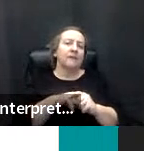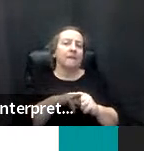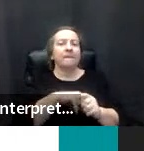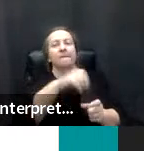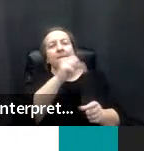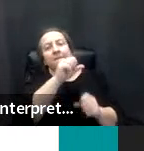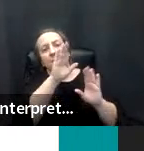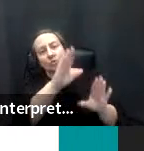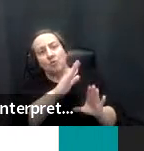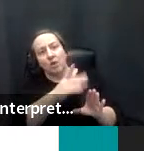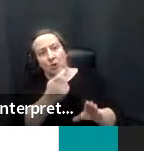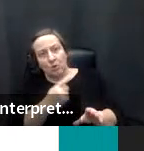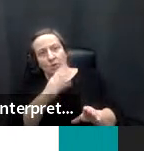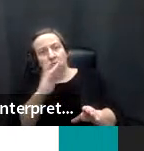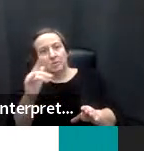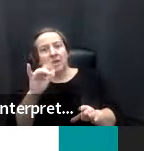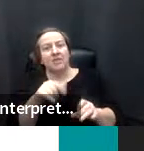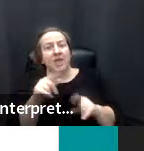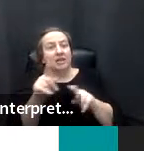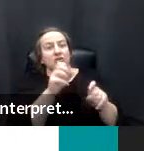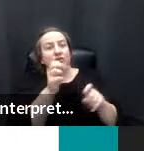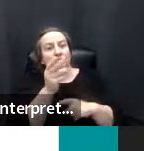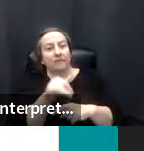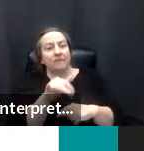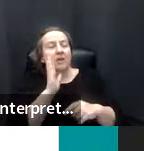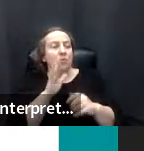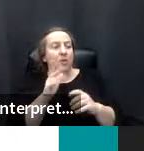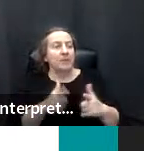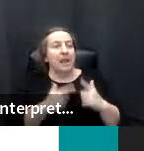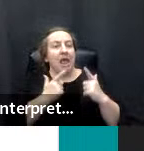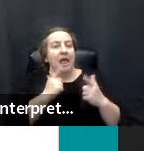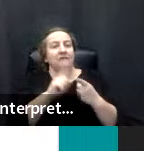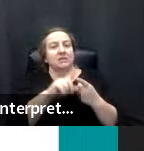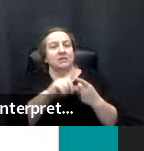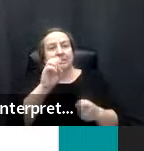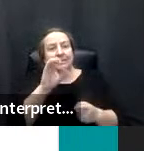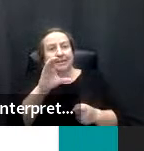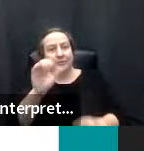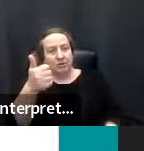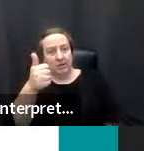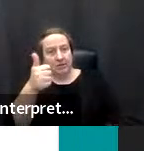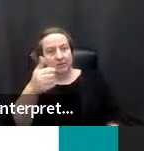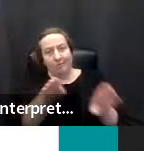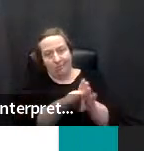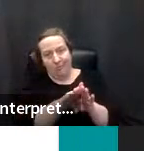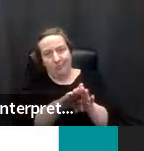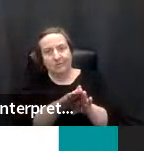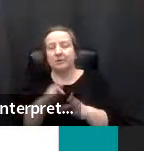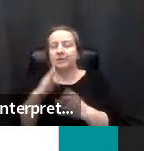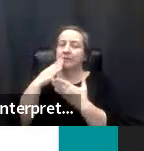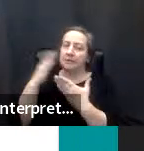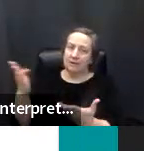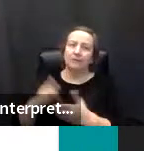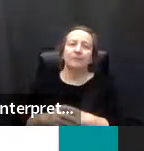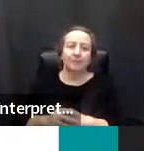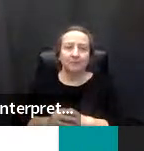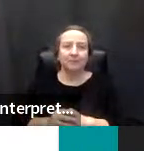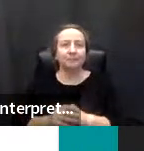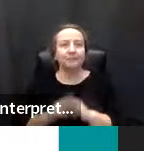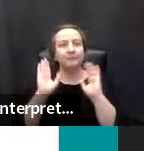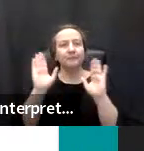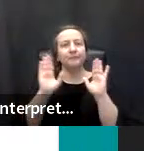Yeah, great question, Bill. The survey is live until December 10th. Okay, thank you.